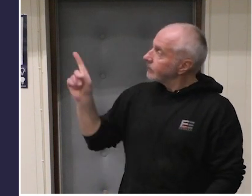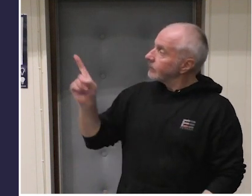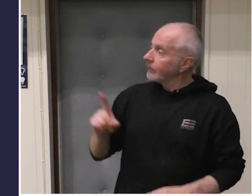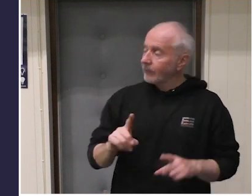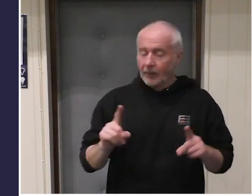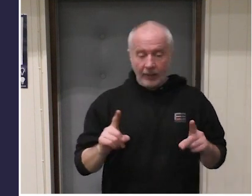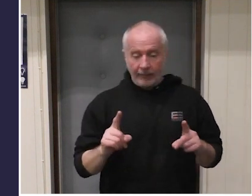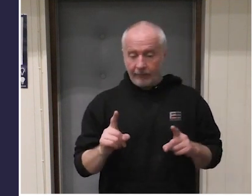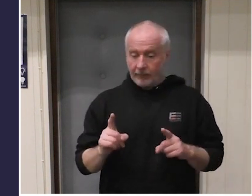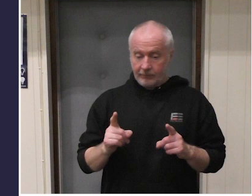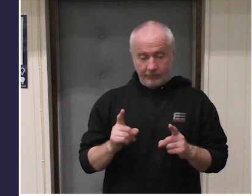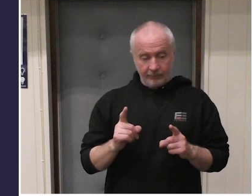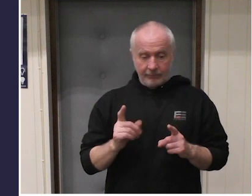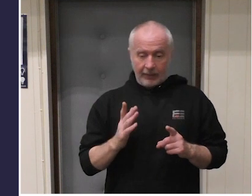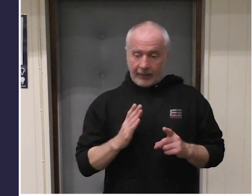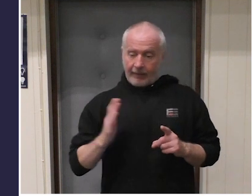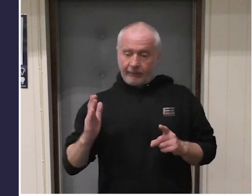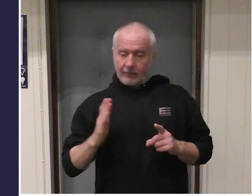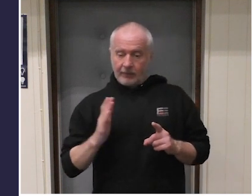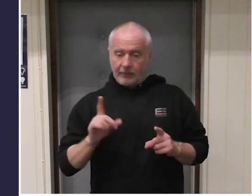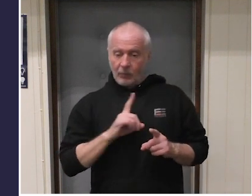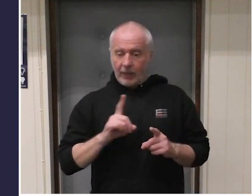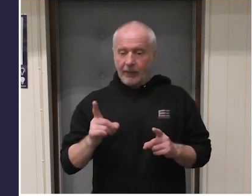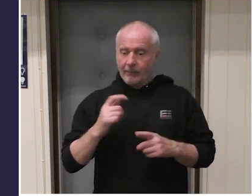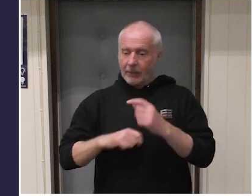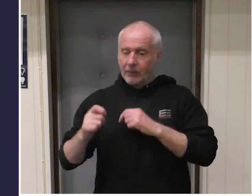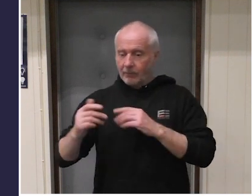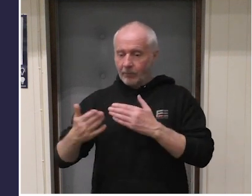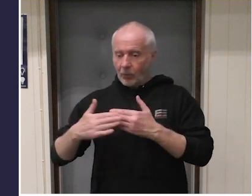stability is. If we go more to the left, it becomes more and more stable.